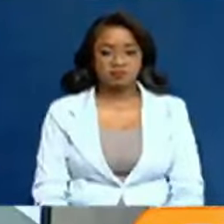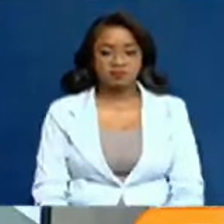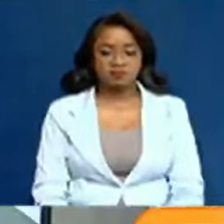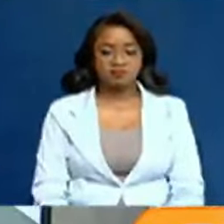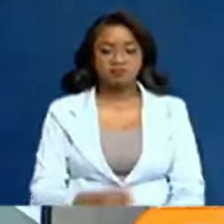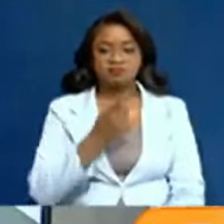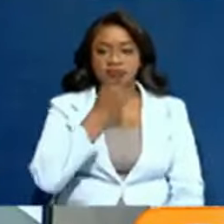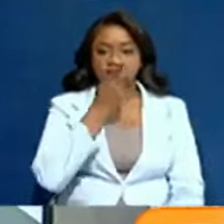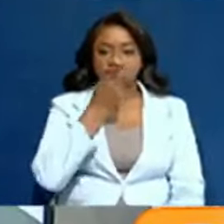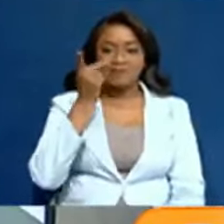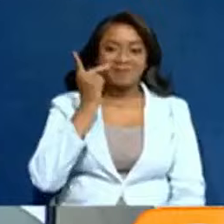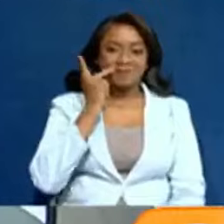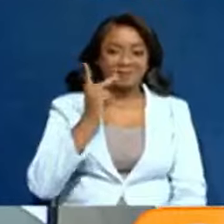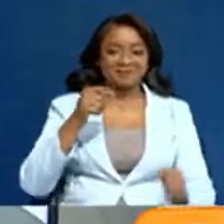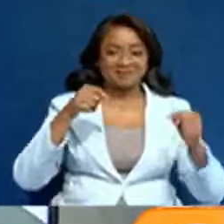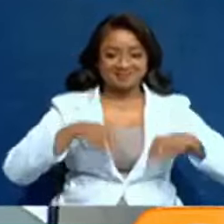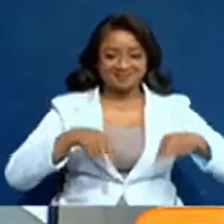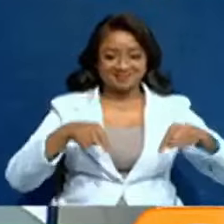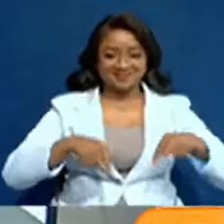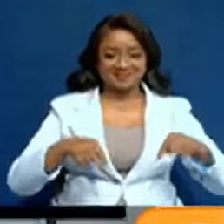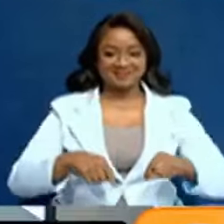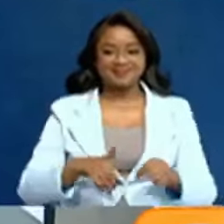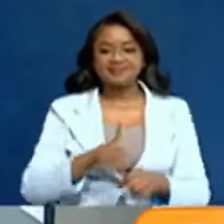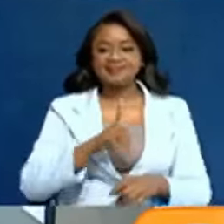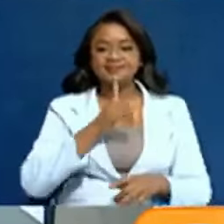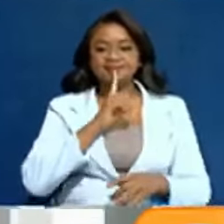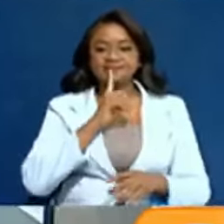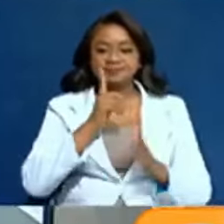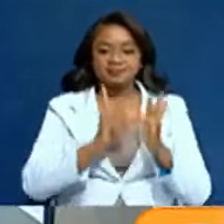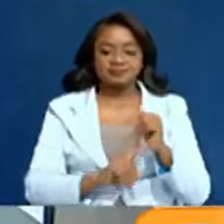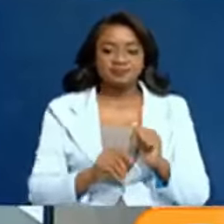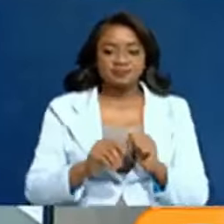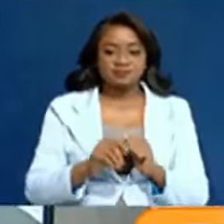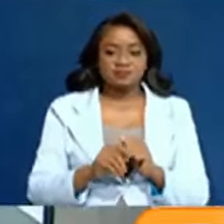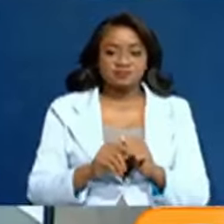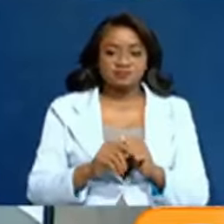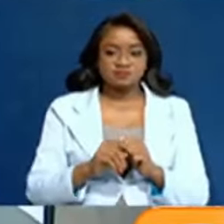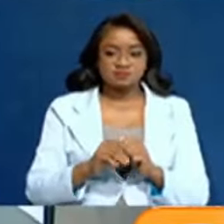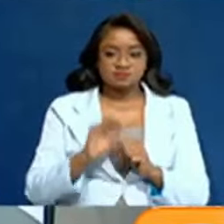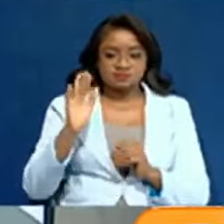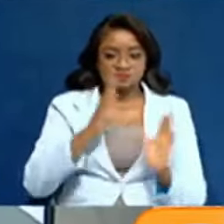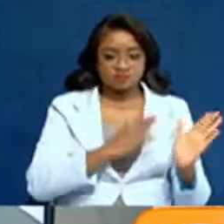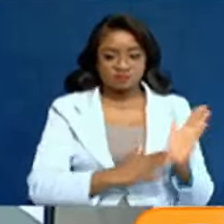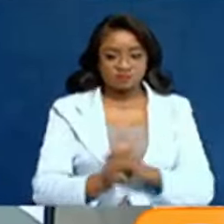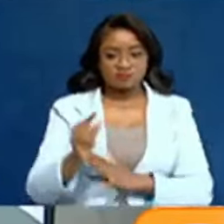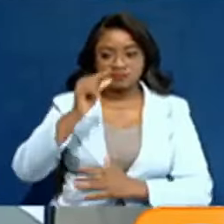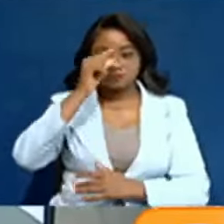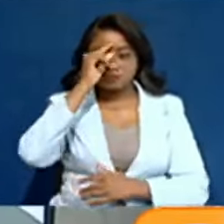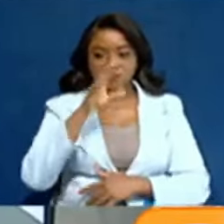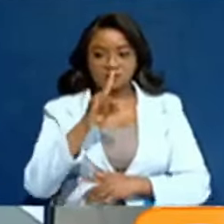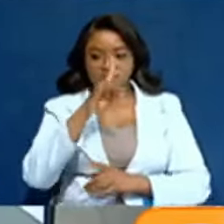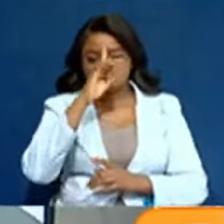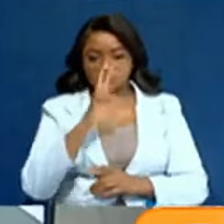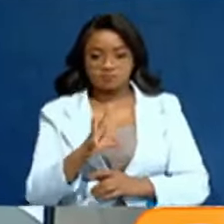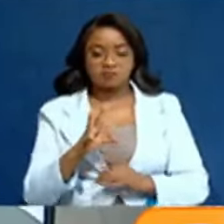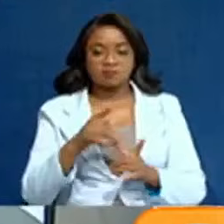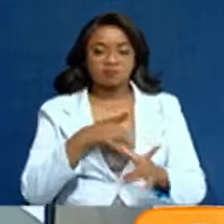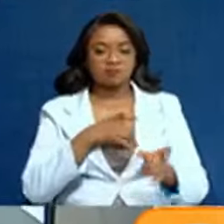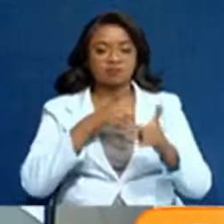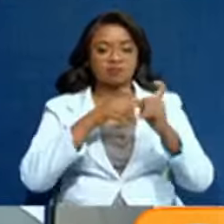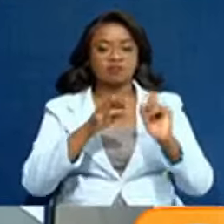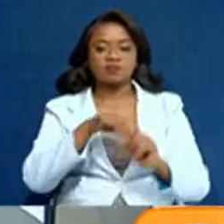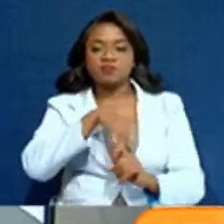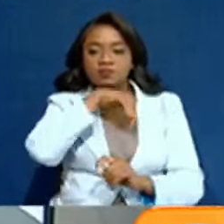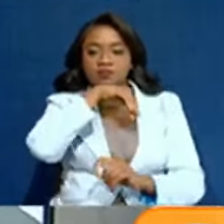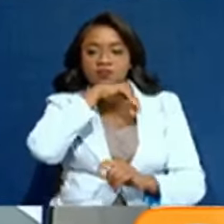Wiper leader Kalonzo Musyoka has softened his hardline stance on the broad-based government and his sharp criticism of Raila Odinga's collaboration